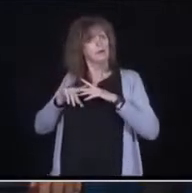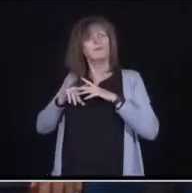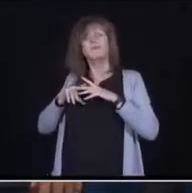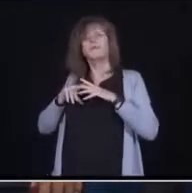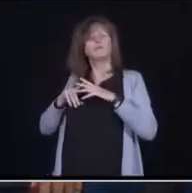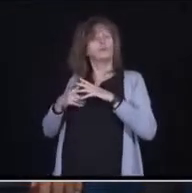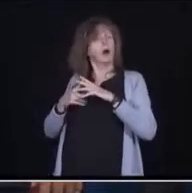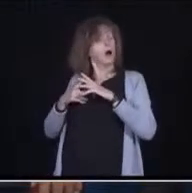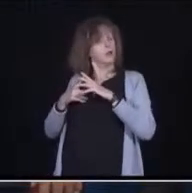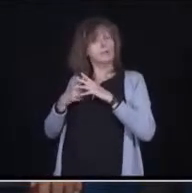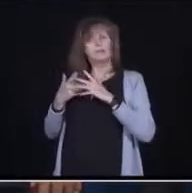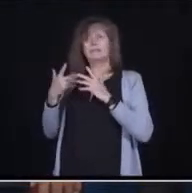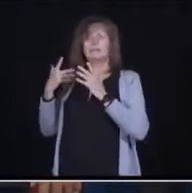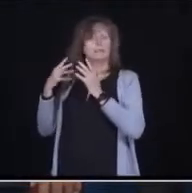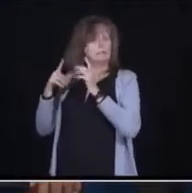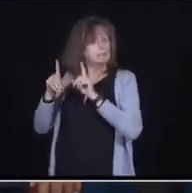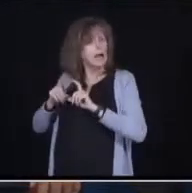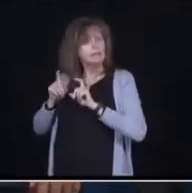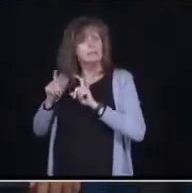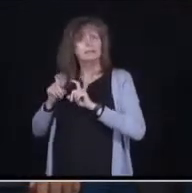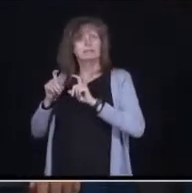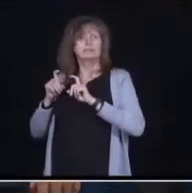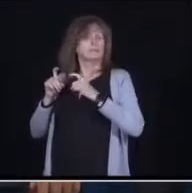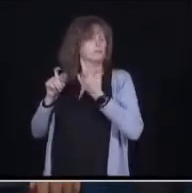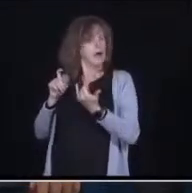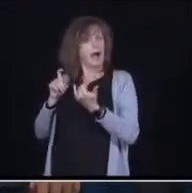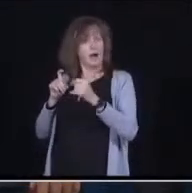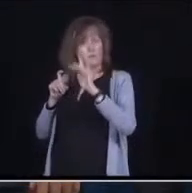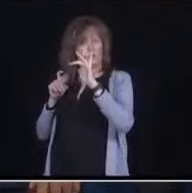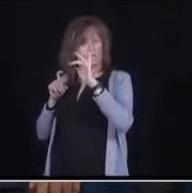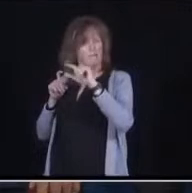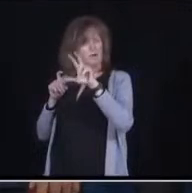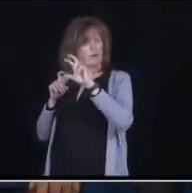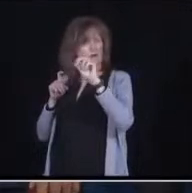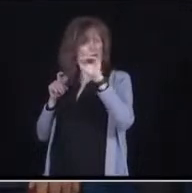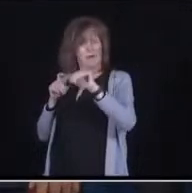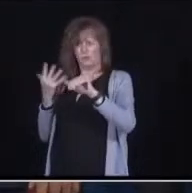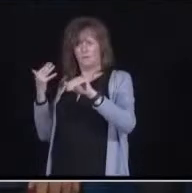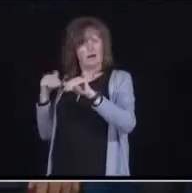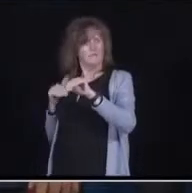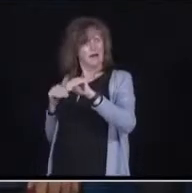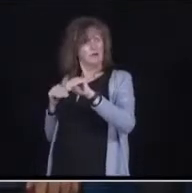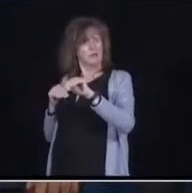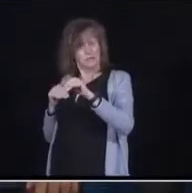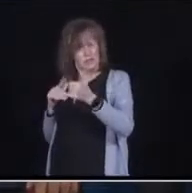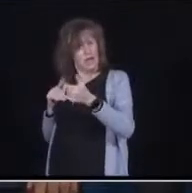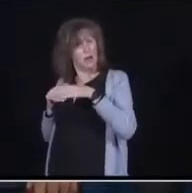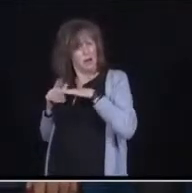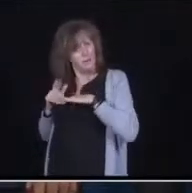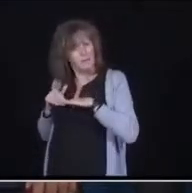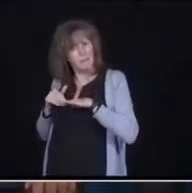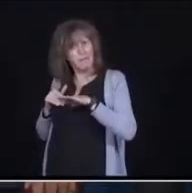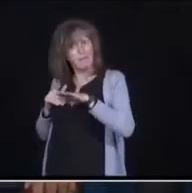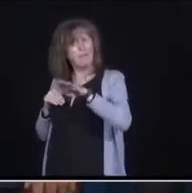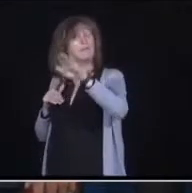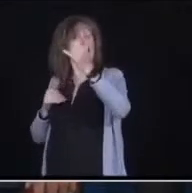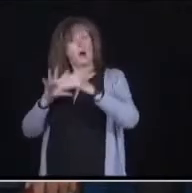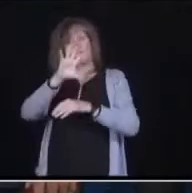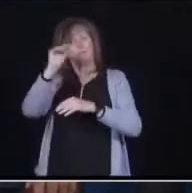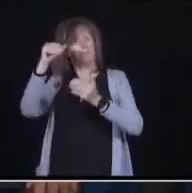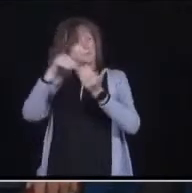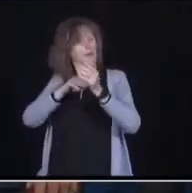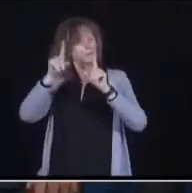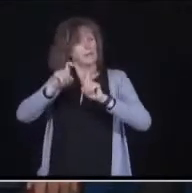Now it's regularly 25 to 30,000. We're moving up to 50,000 and then again from there. But as the